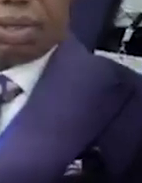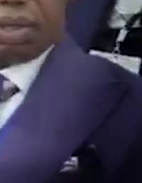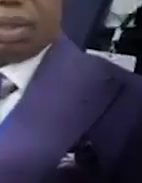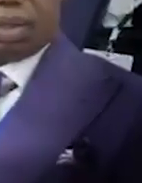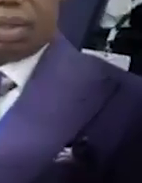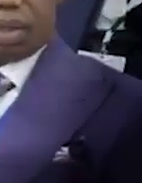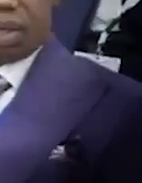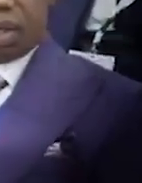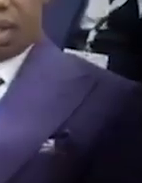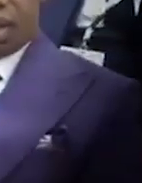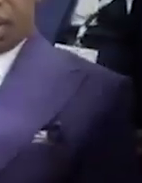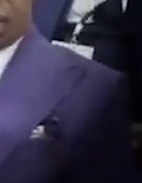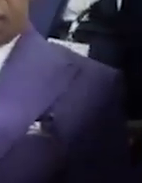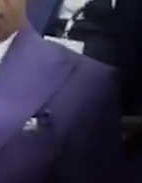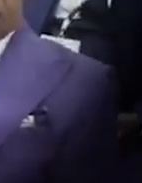Oh, the